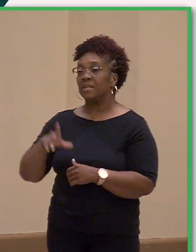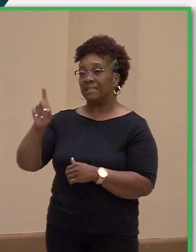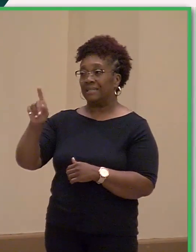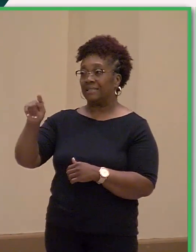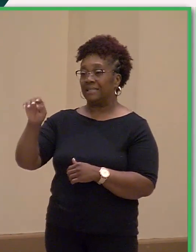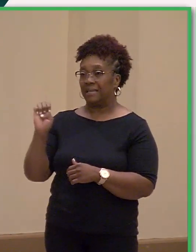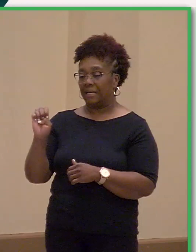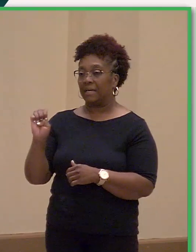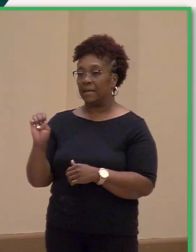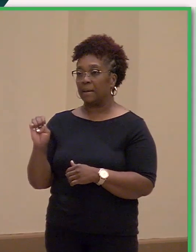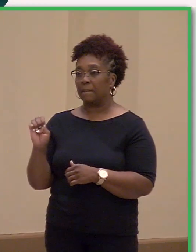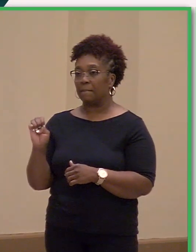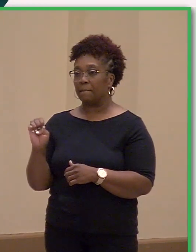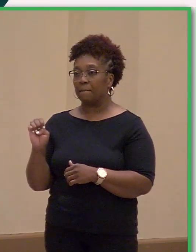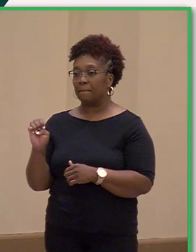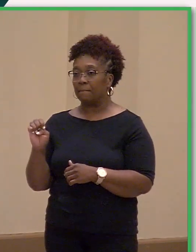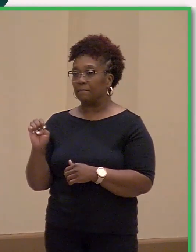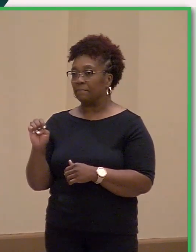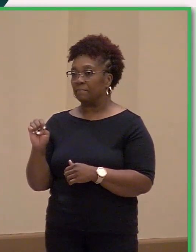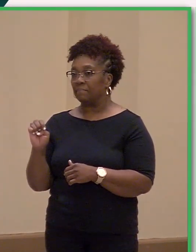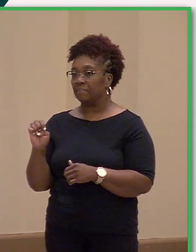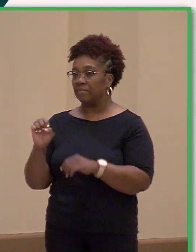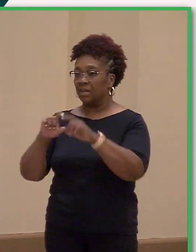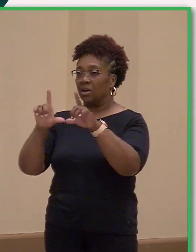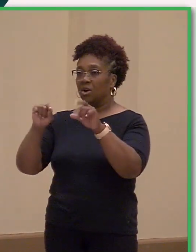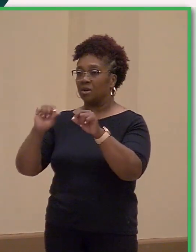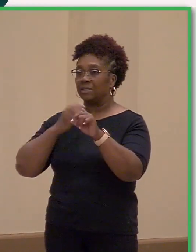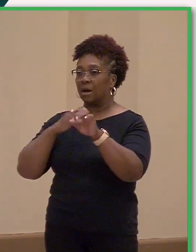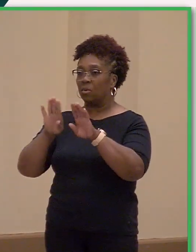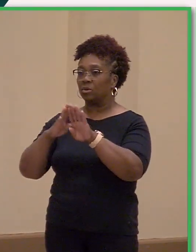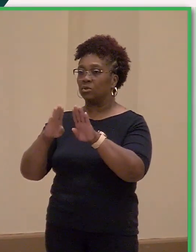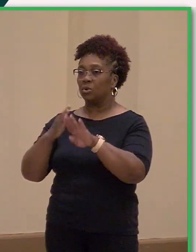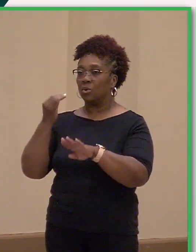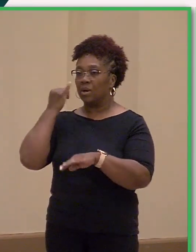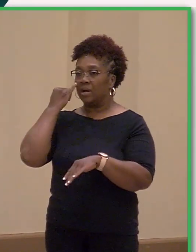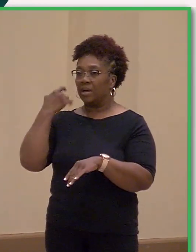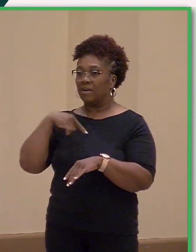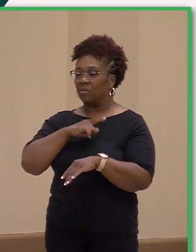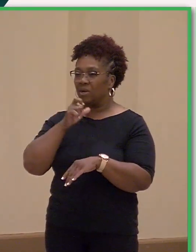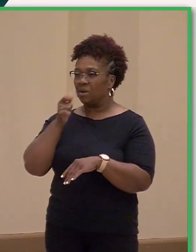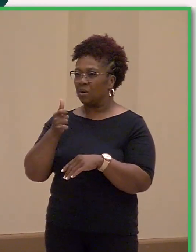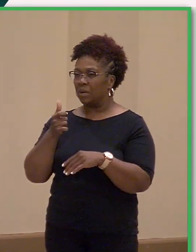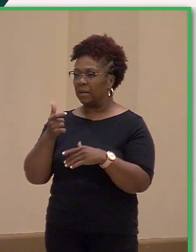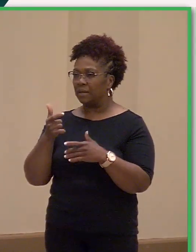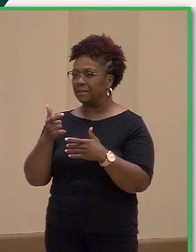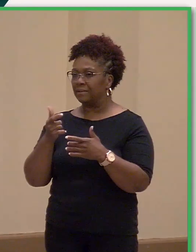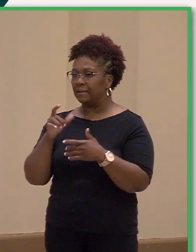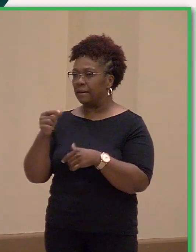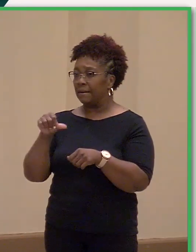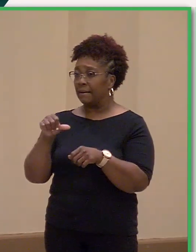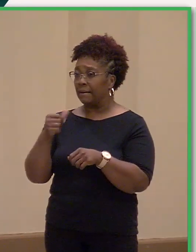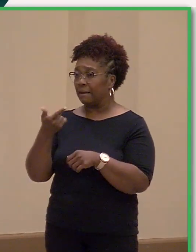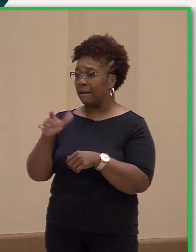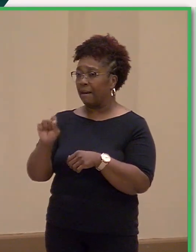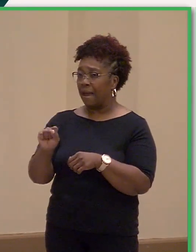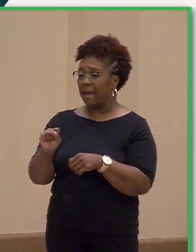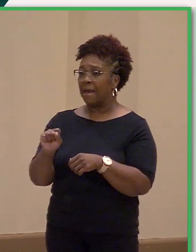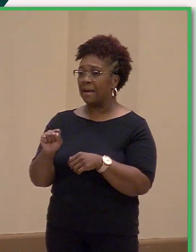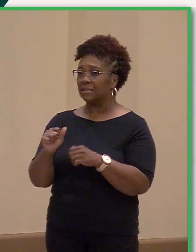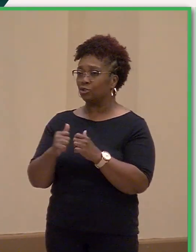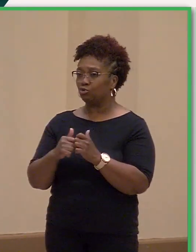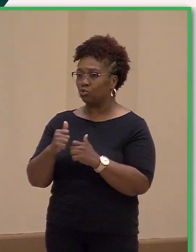DTE is putting cars on our door threatening us if we don't get this gas construction that we have to. They'll shut our